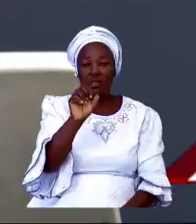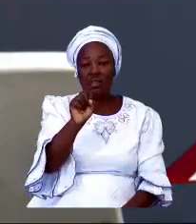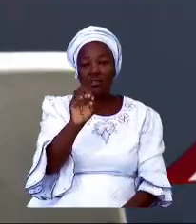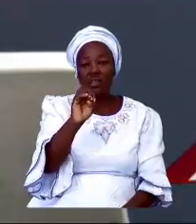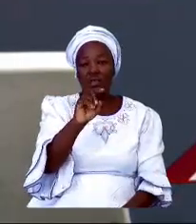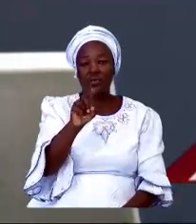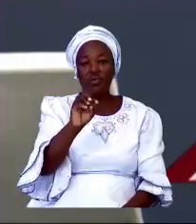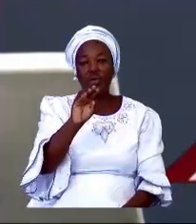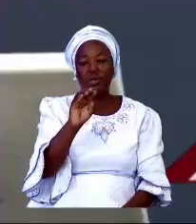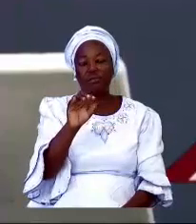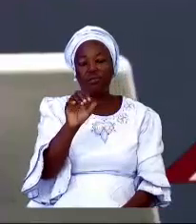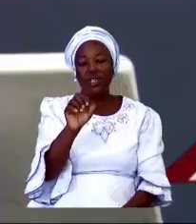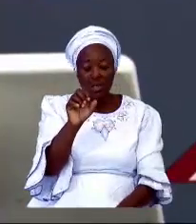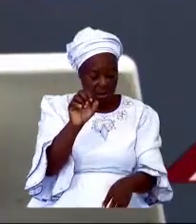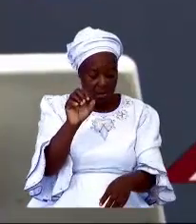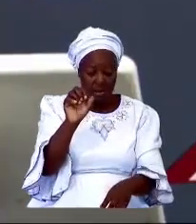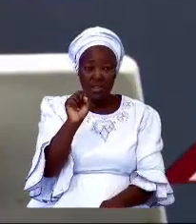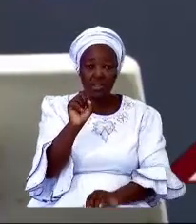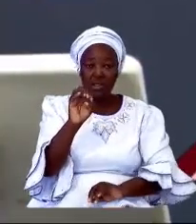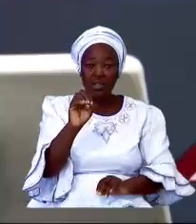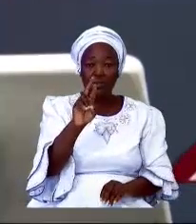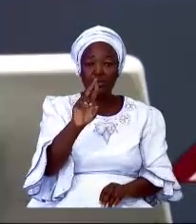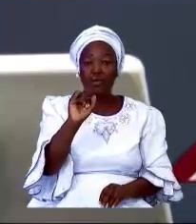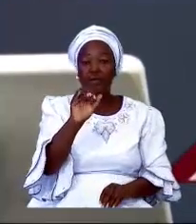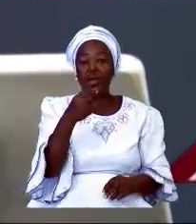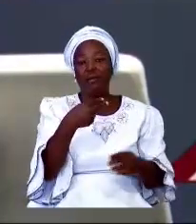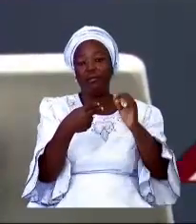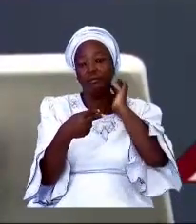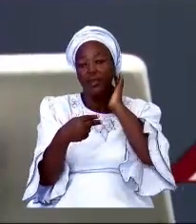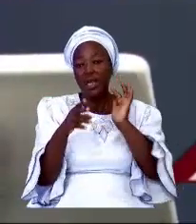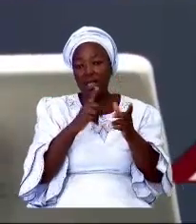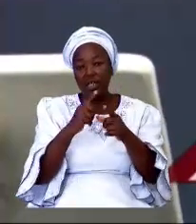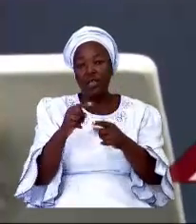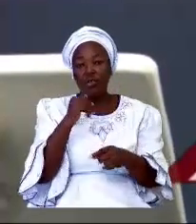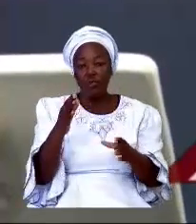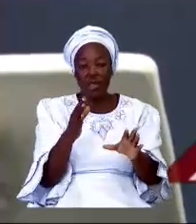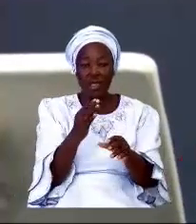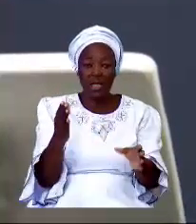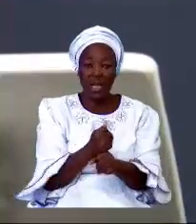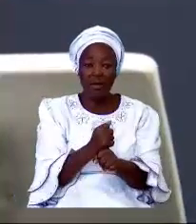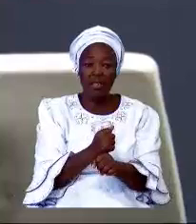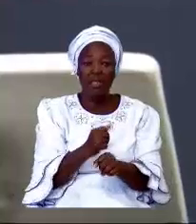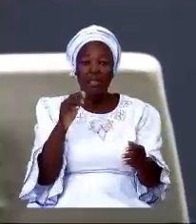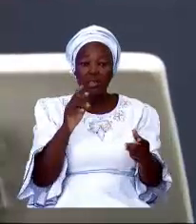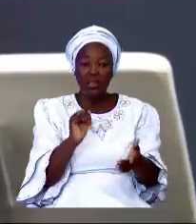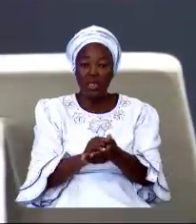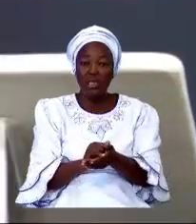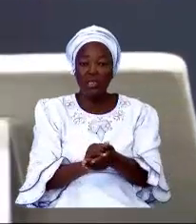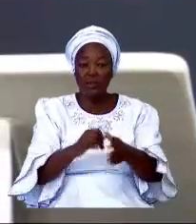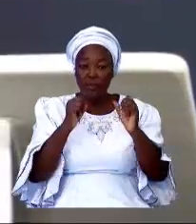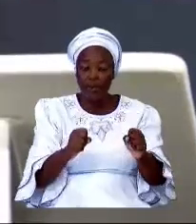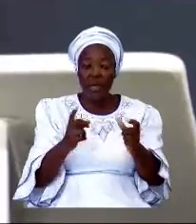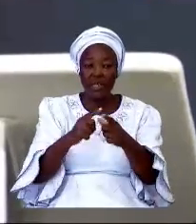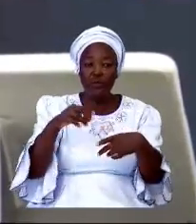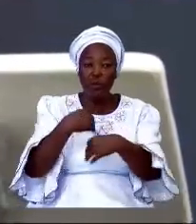It says, you will carry one vote. And the one vote you carry will